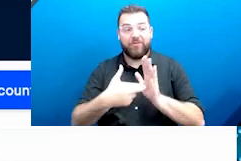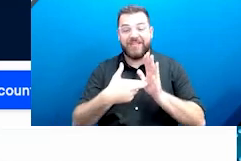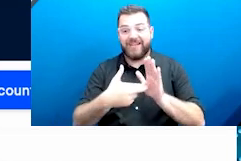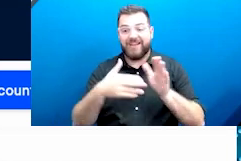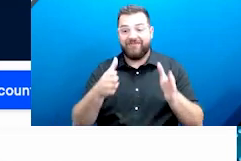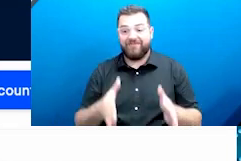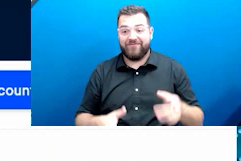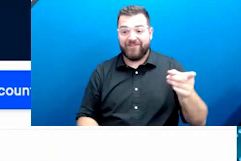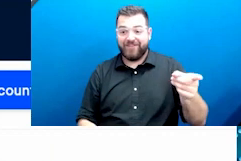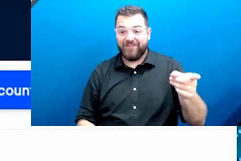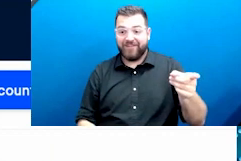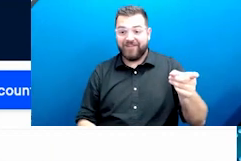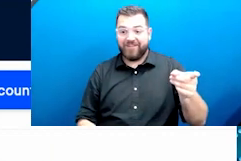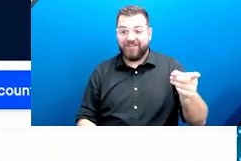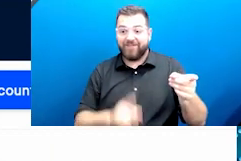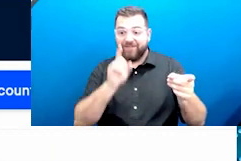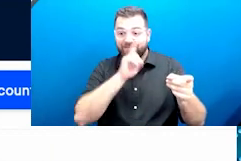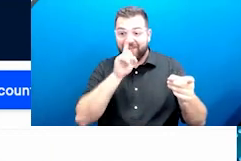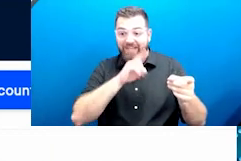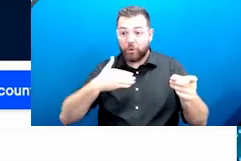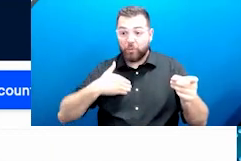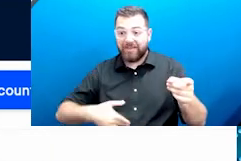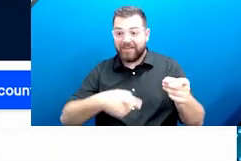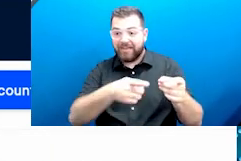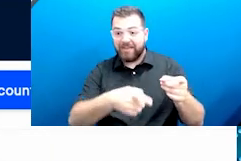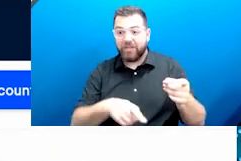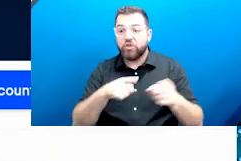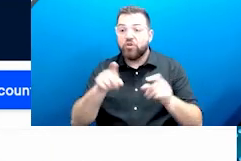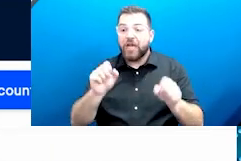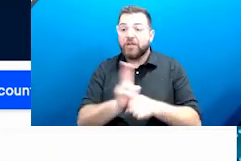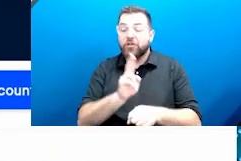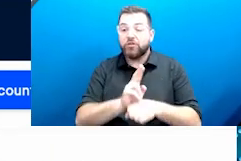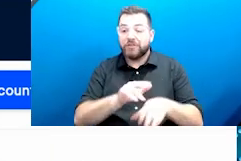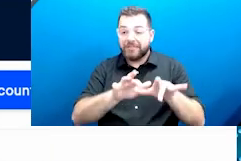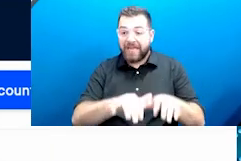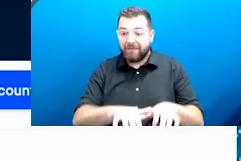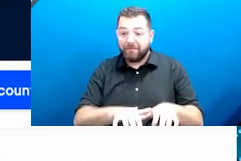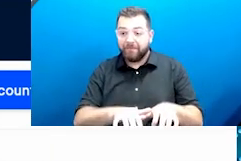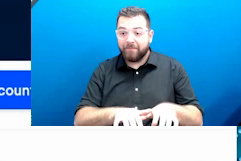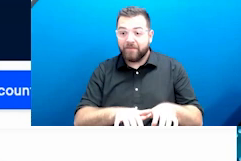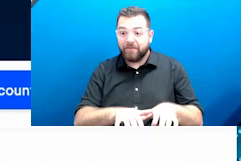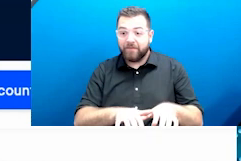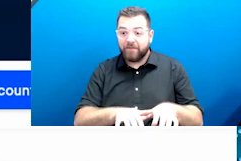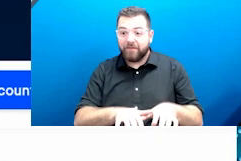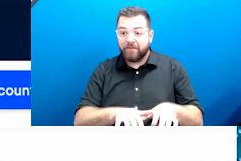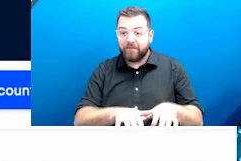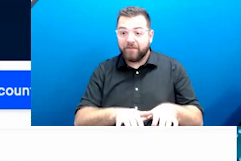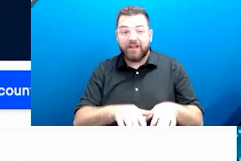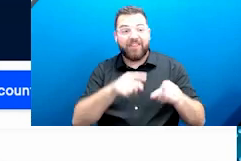representations. So you can use written text, and these